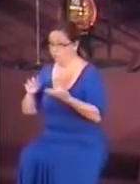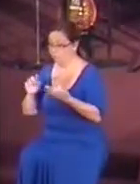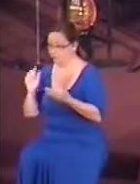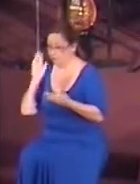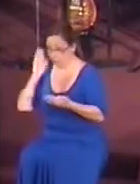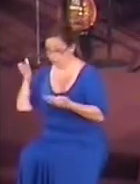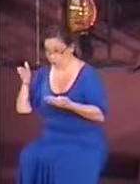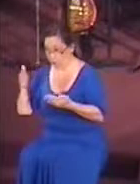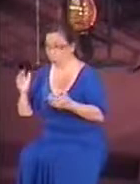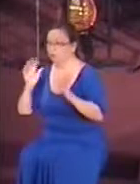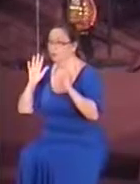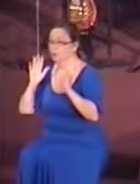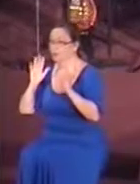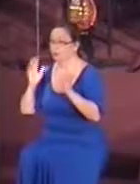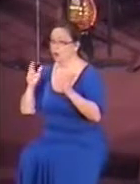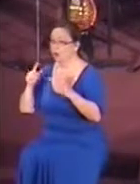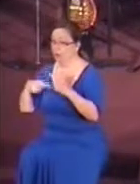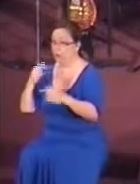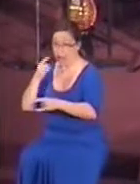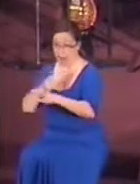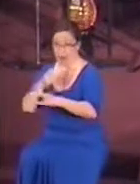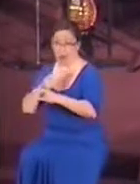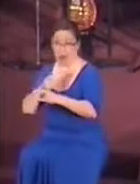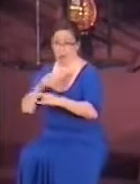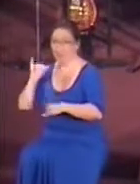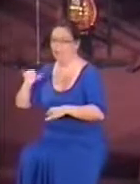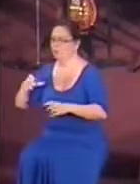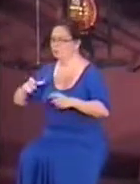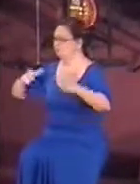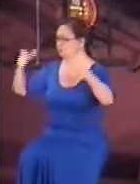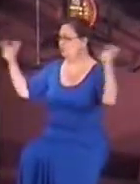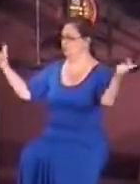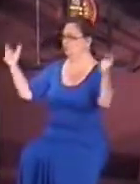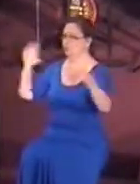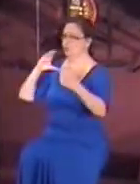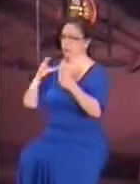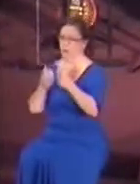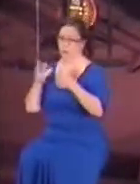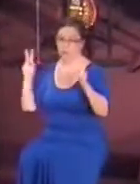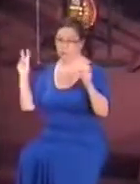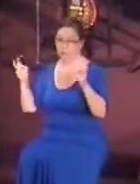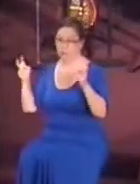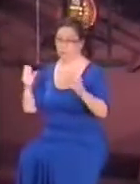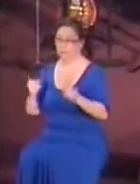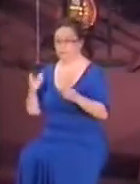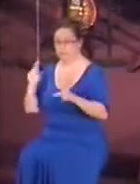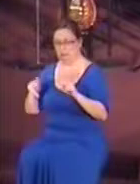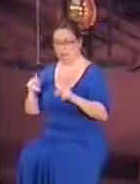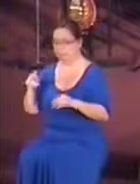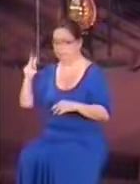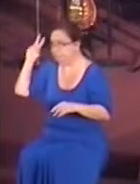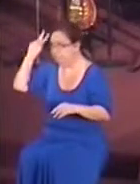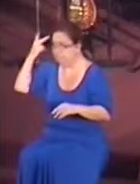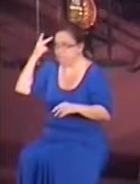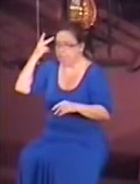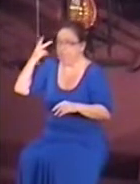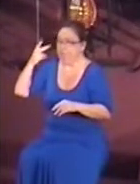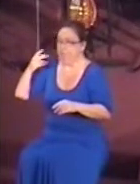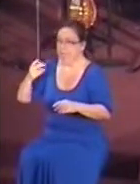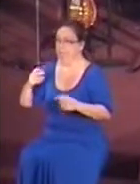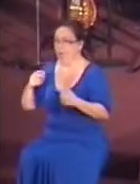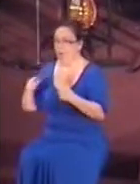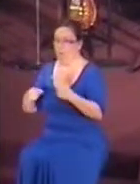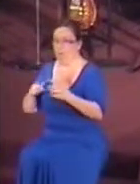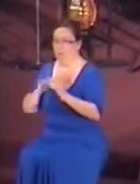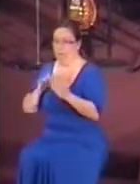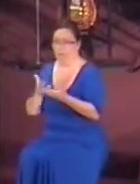about what the Bible has to say about alcohol. This is a huge cultural issue. A lot of people are confused about what the Bible has to say about